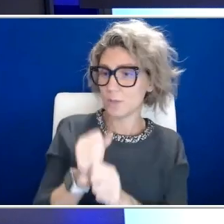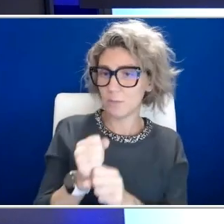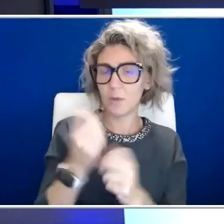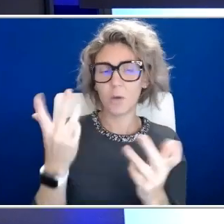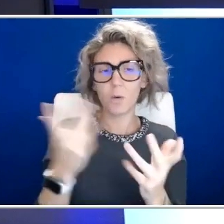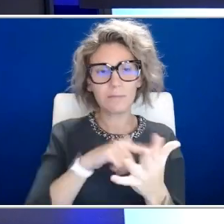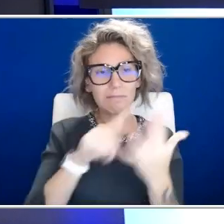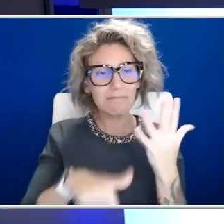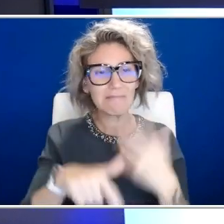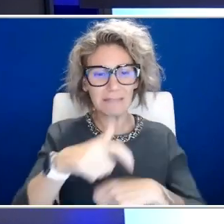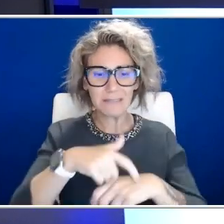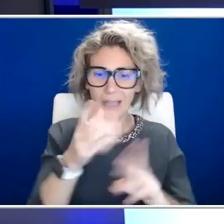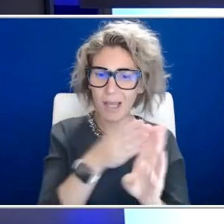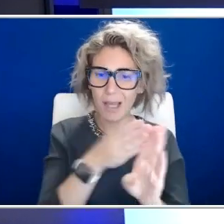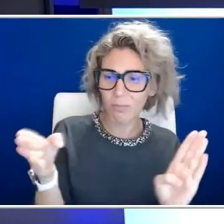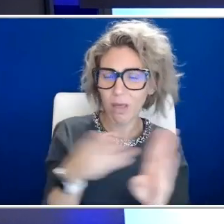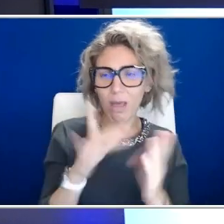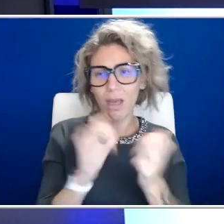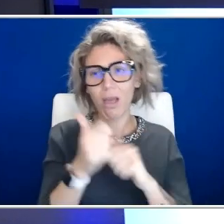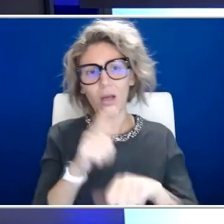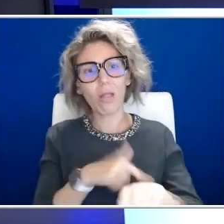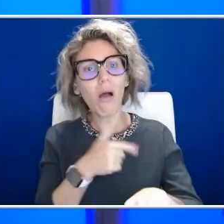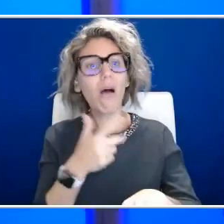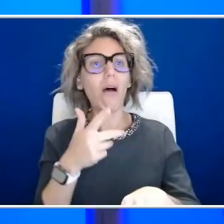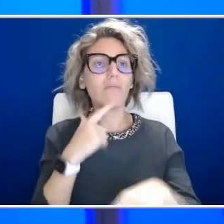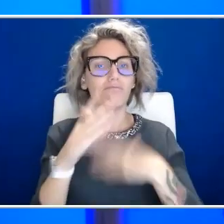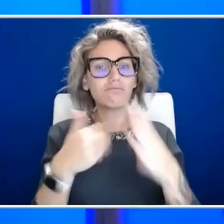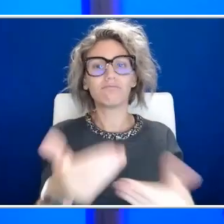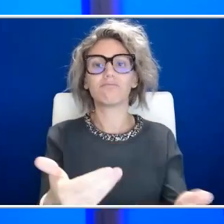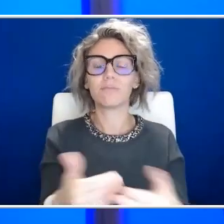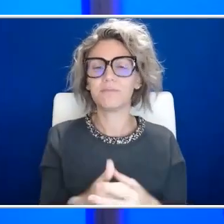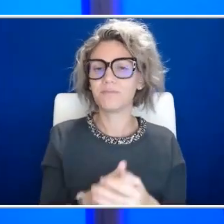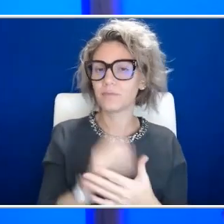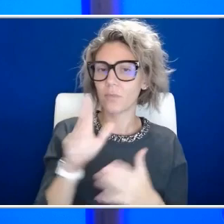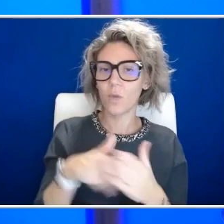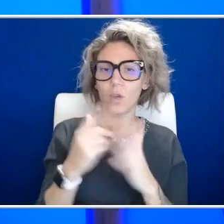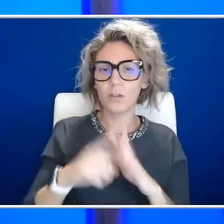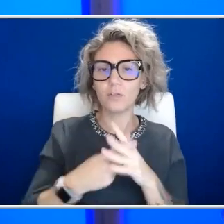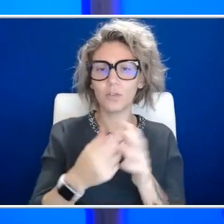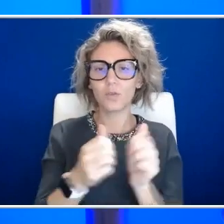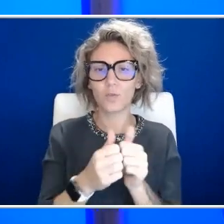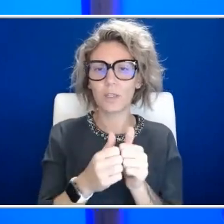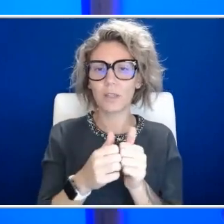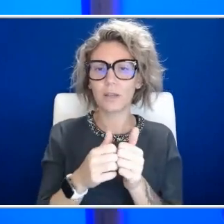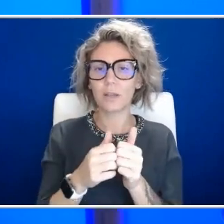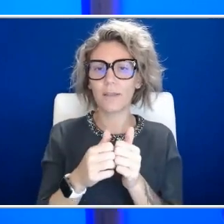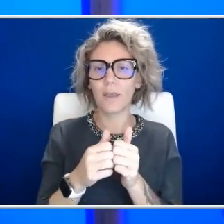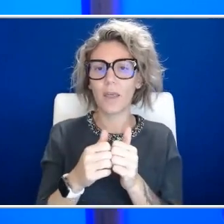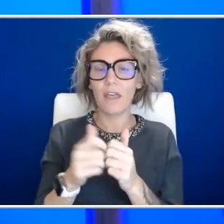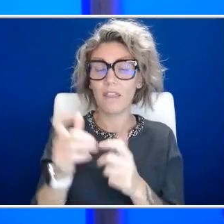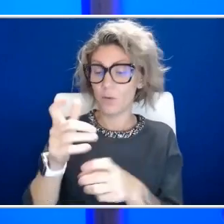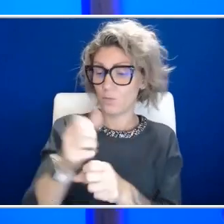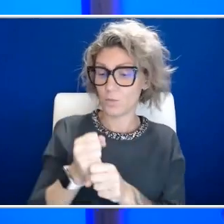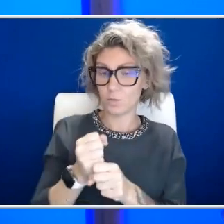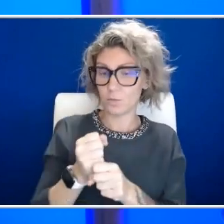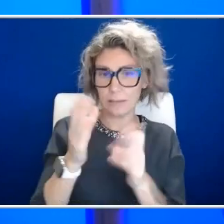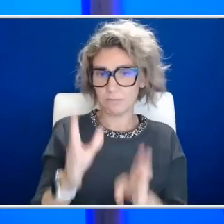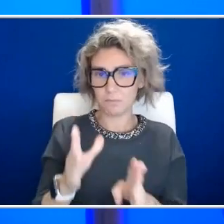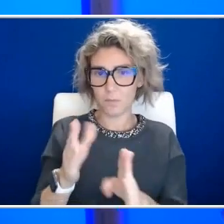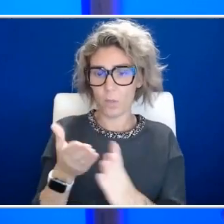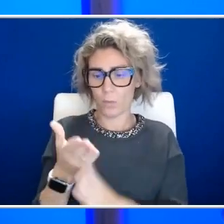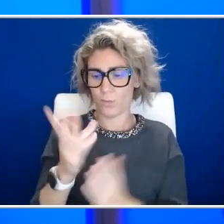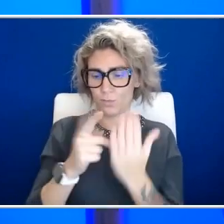timeline? How long does it take? Yeah, so I think it all starts with the recipient coming through our program and getting evaluated for a